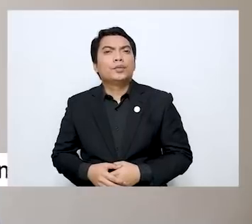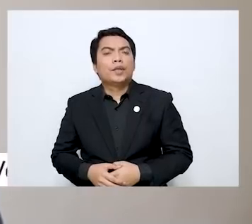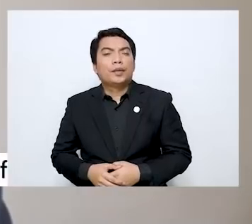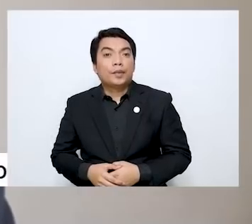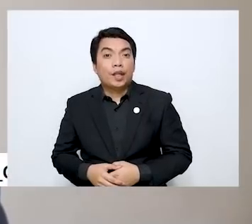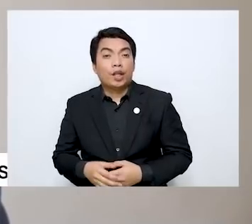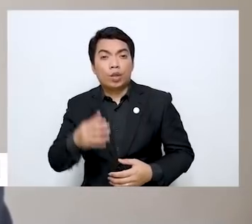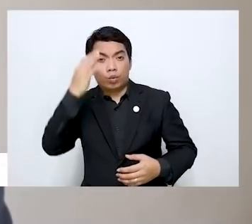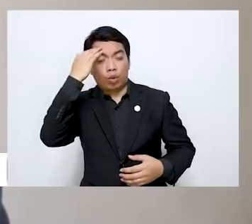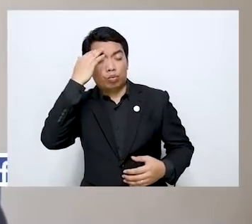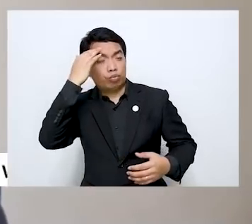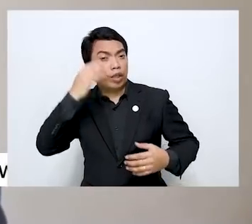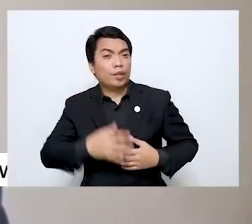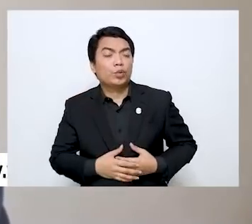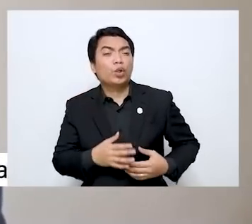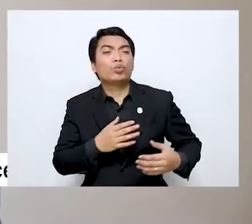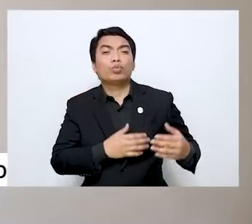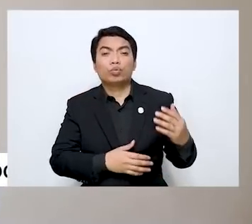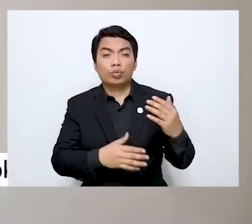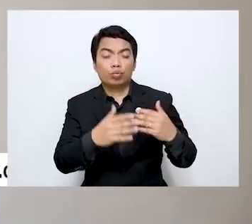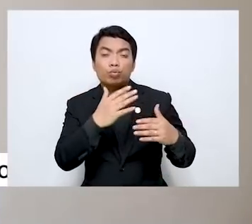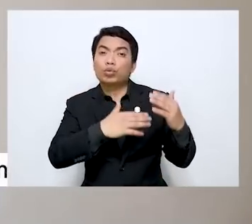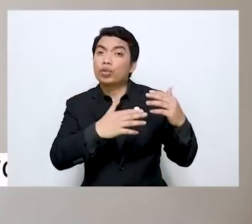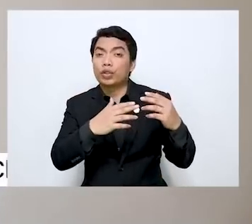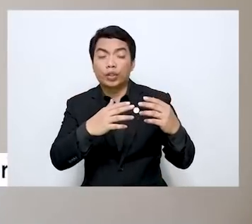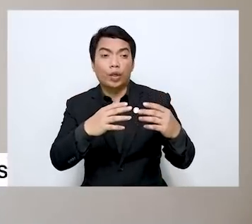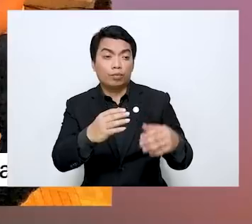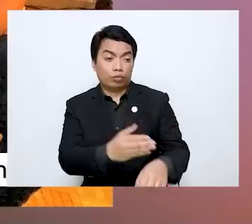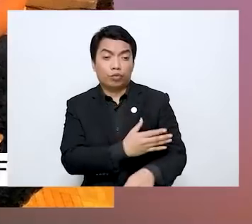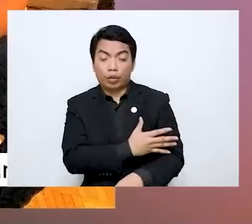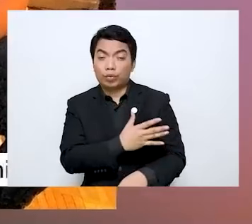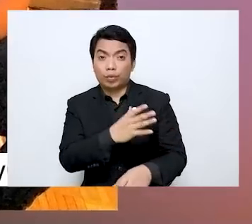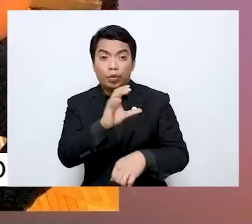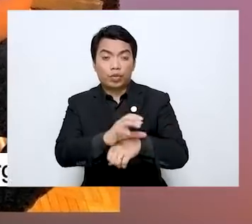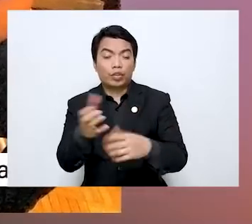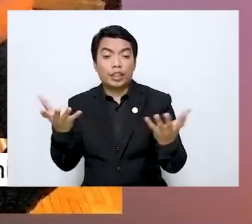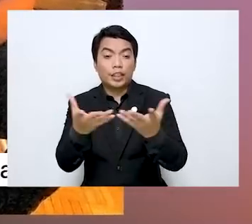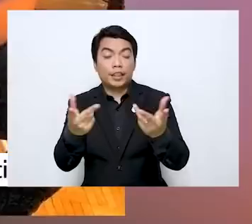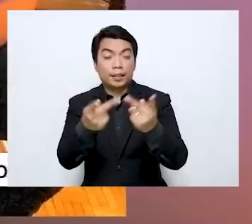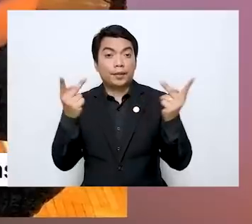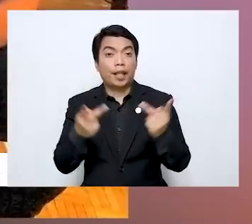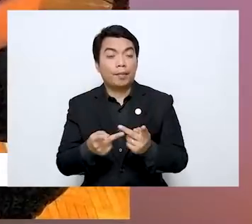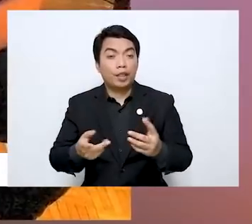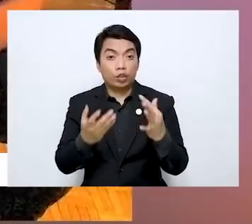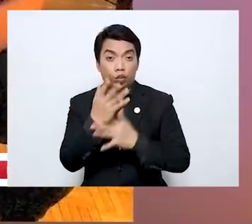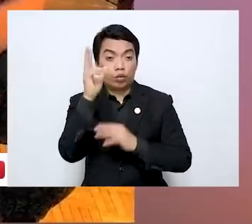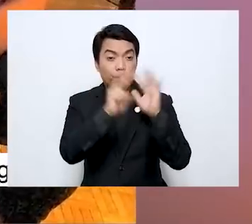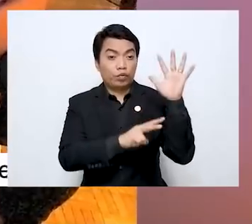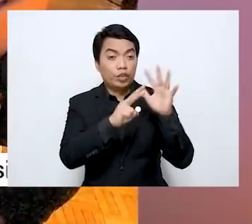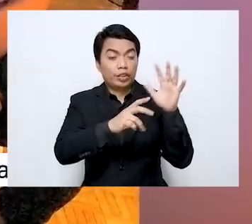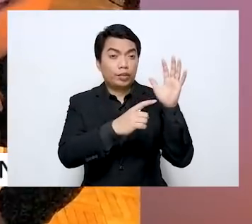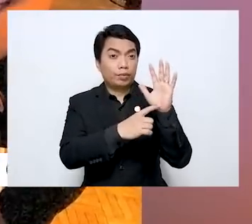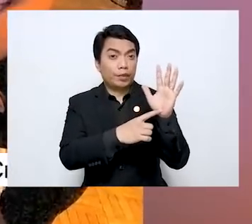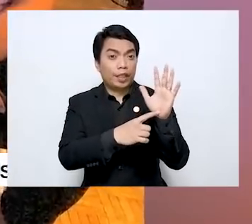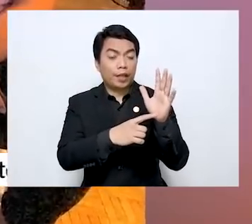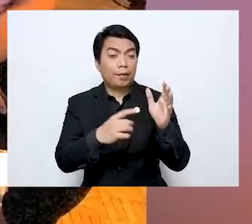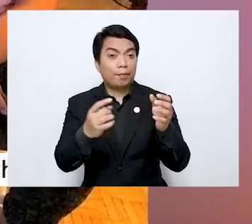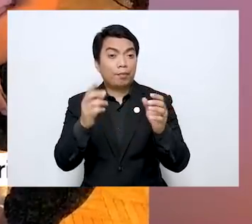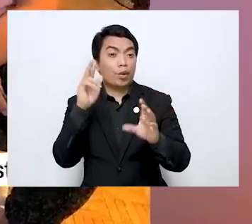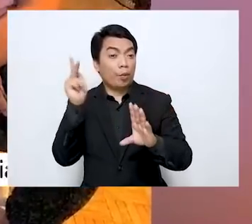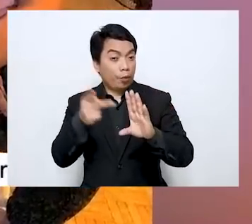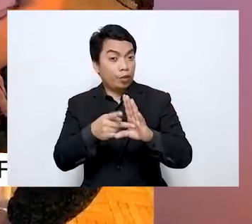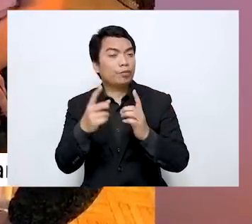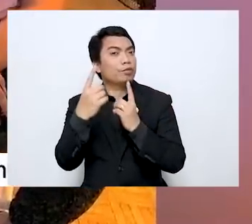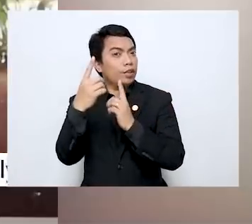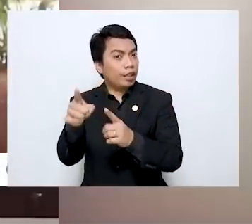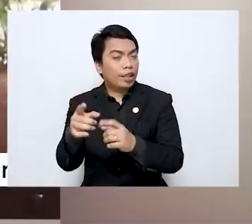the remarkable growth of the church in this part of the world. Through video presentations, many of the attendees were